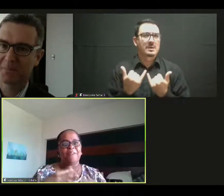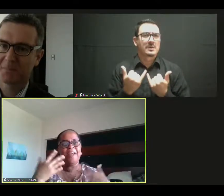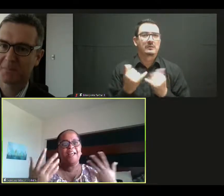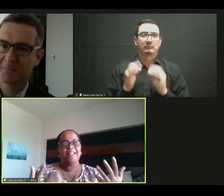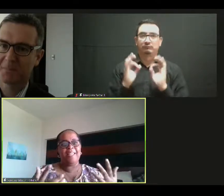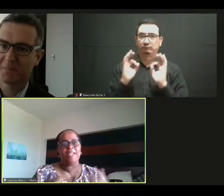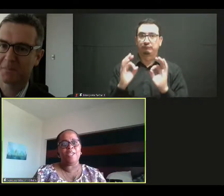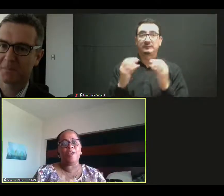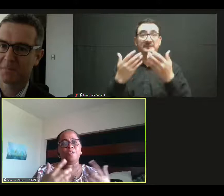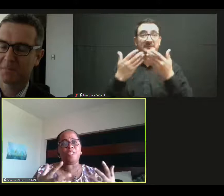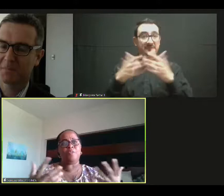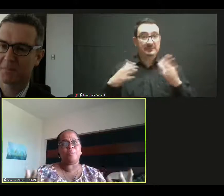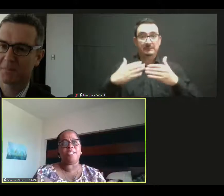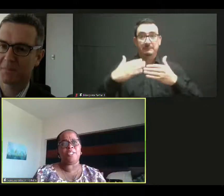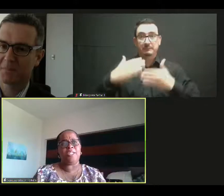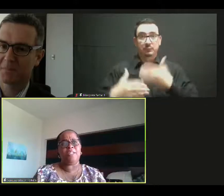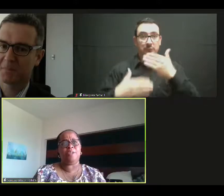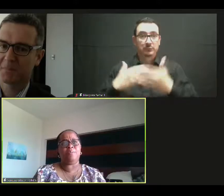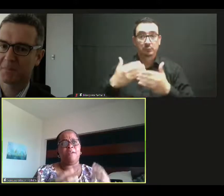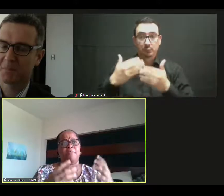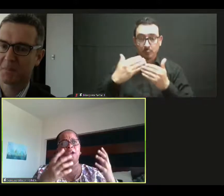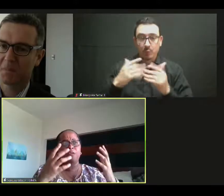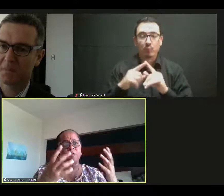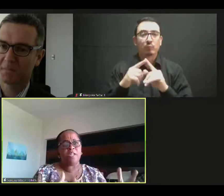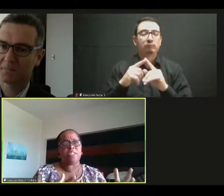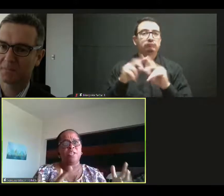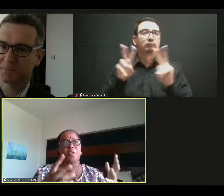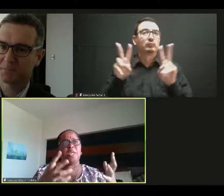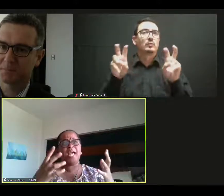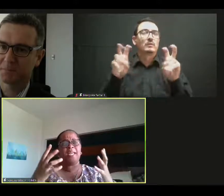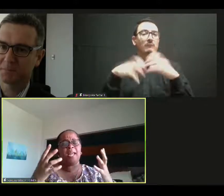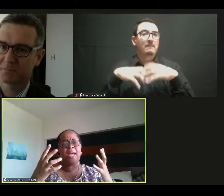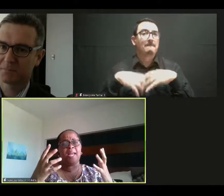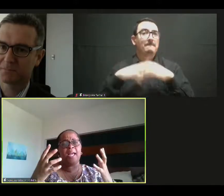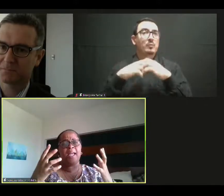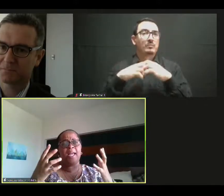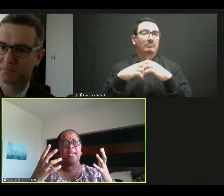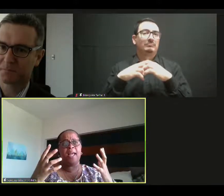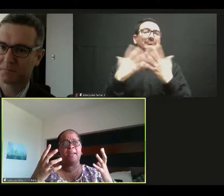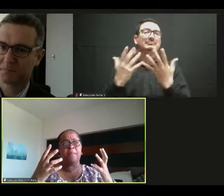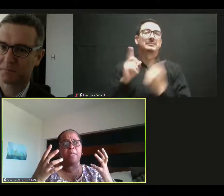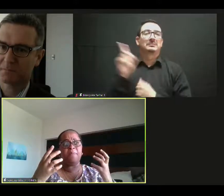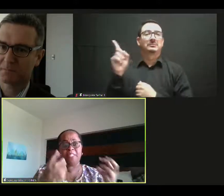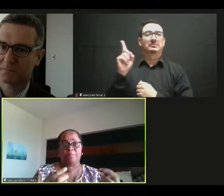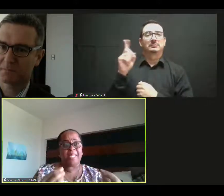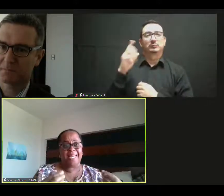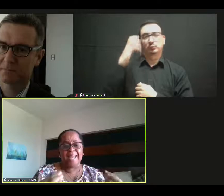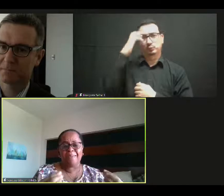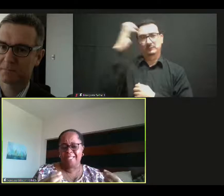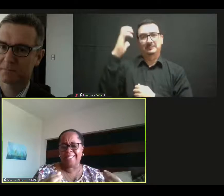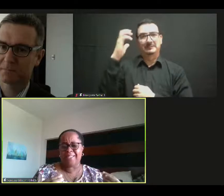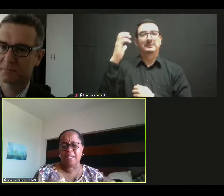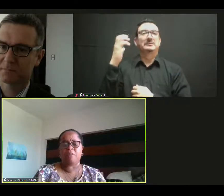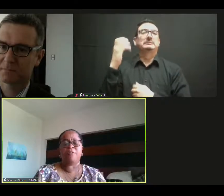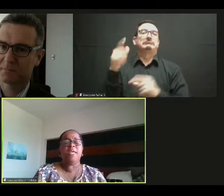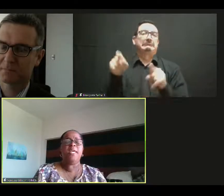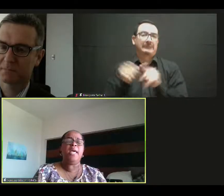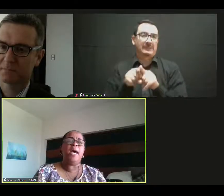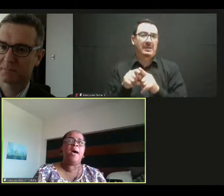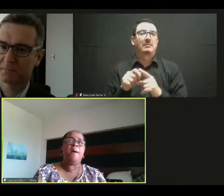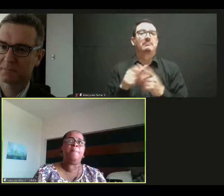terms of the huge transformation in terms of regulatory and investment climate